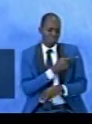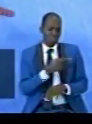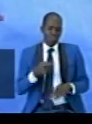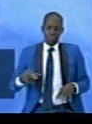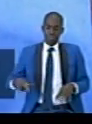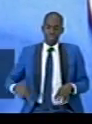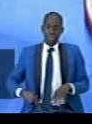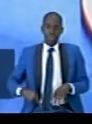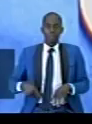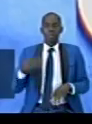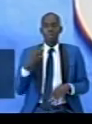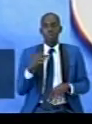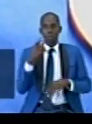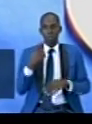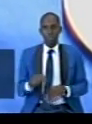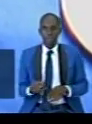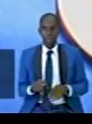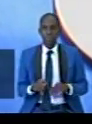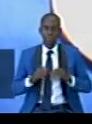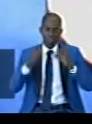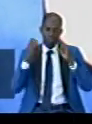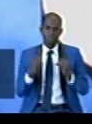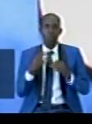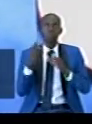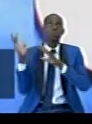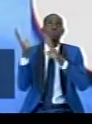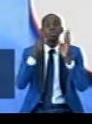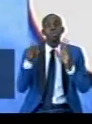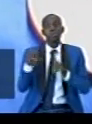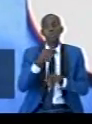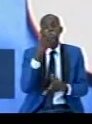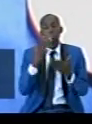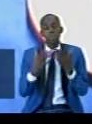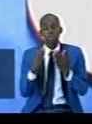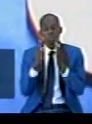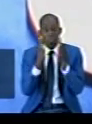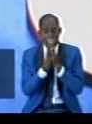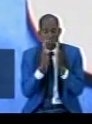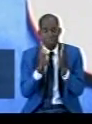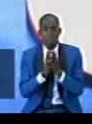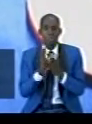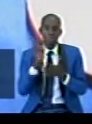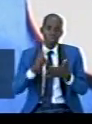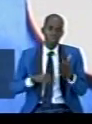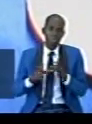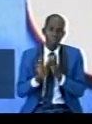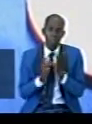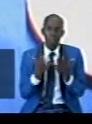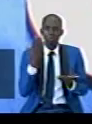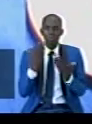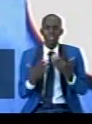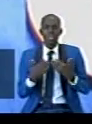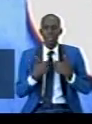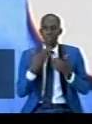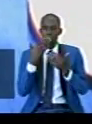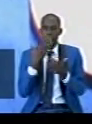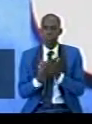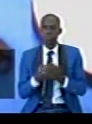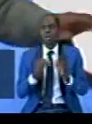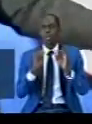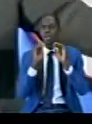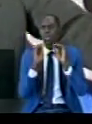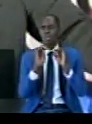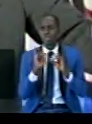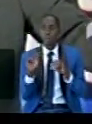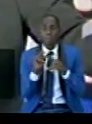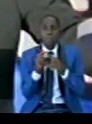might pray, they might fast, they might read the Bible, they might have good doctrine, but they